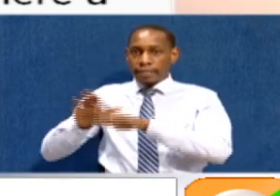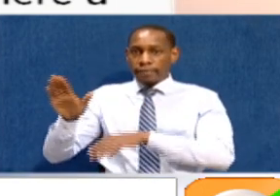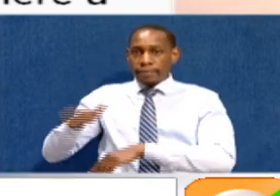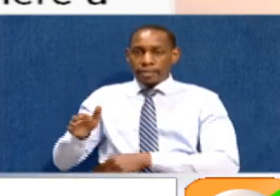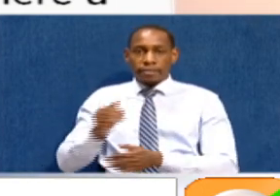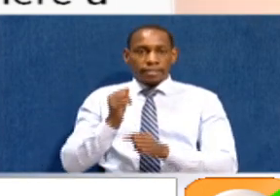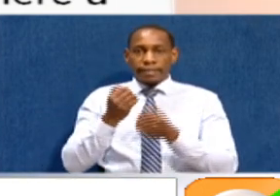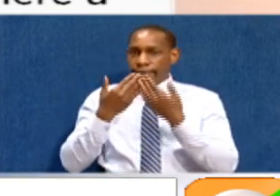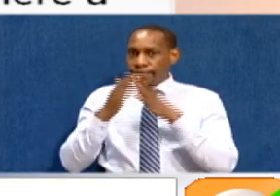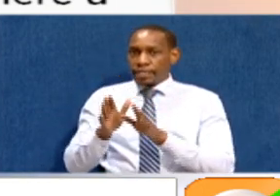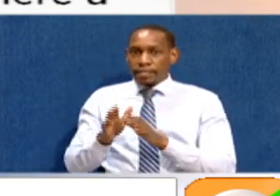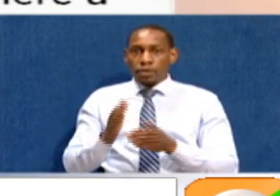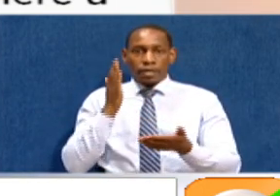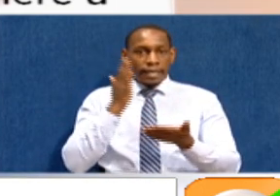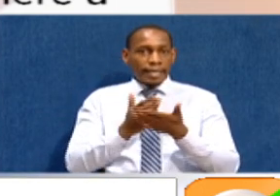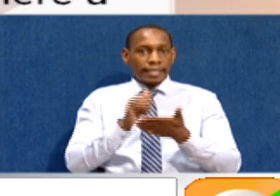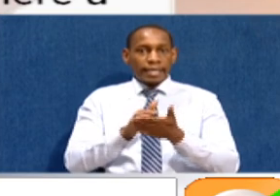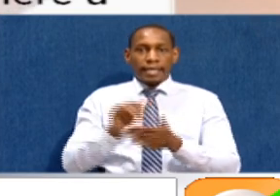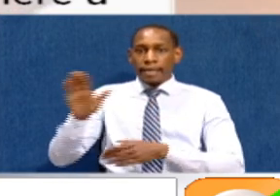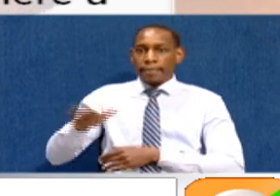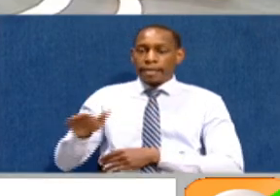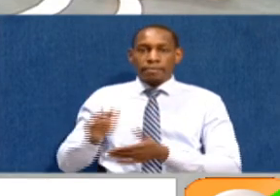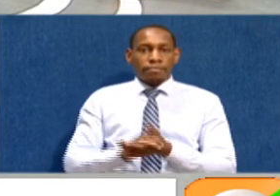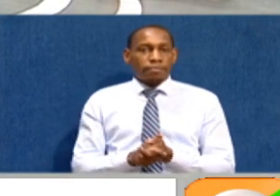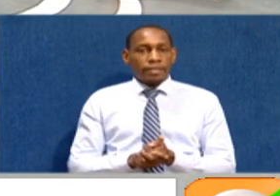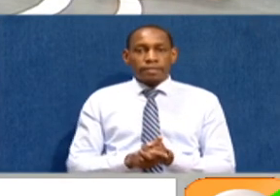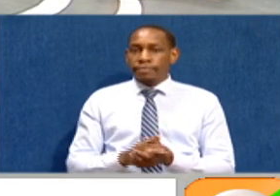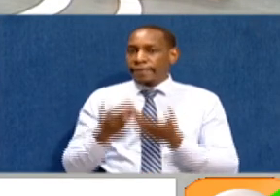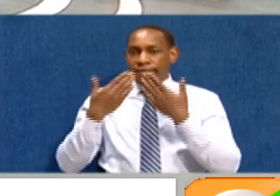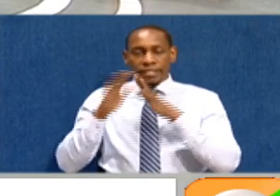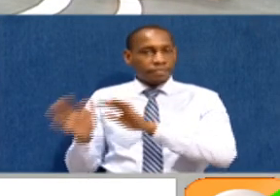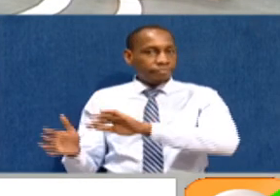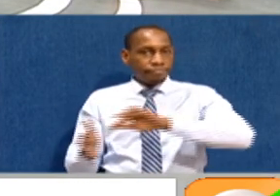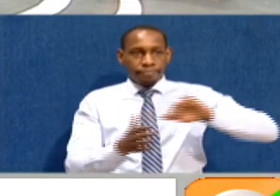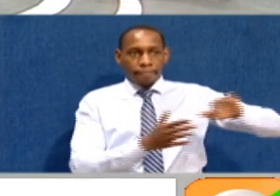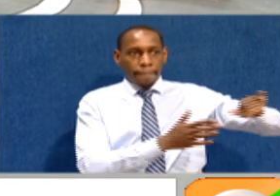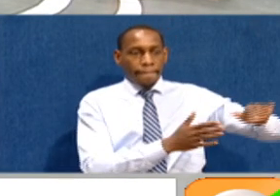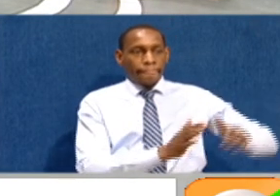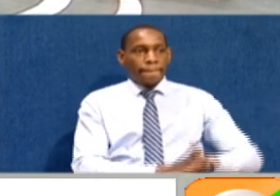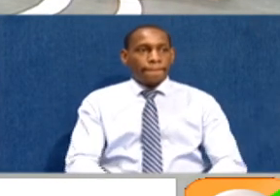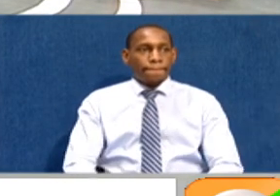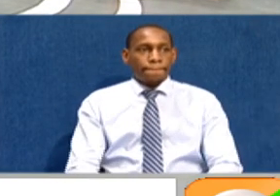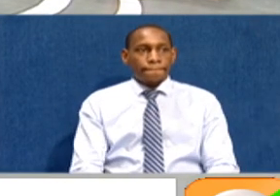did that already. Indeed. Is there a guarantee that a new parliament will meet? Yeah, we did that. Okay.